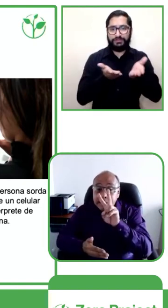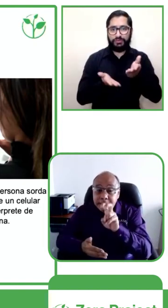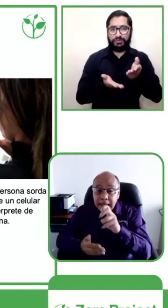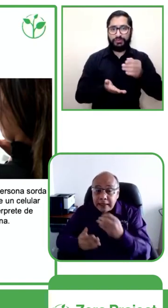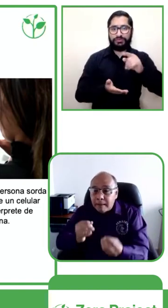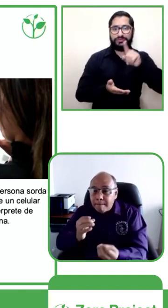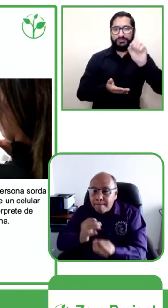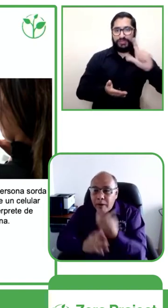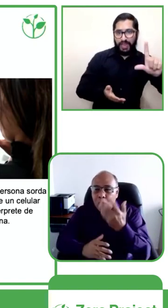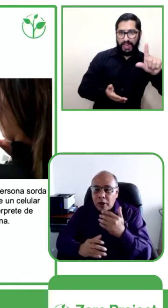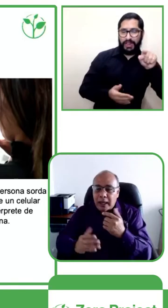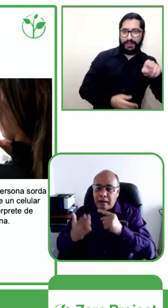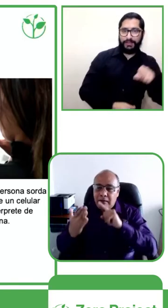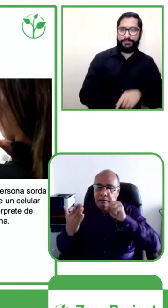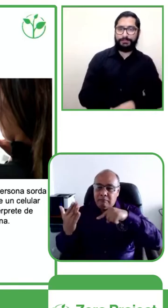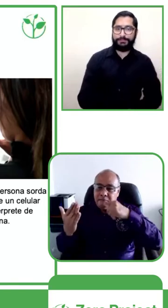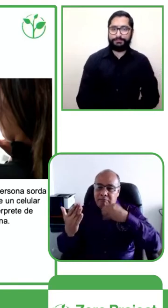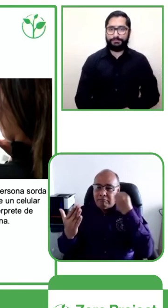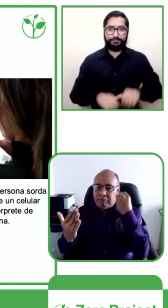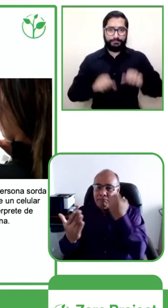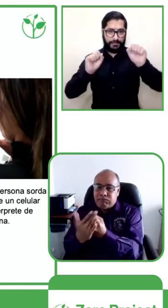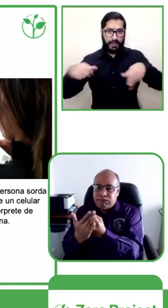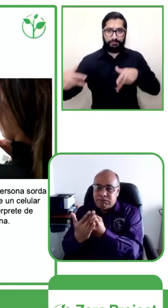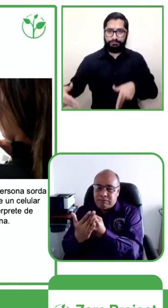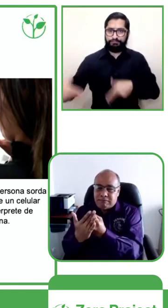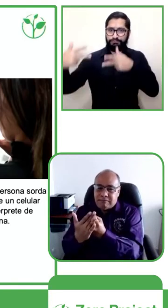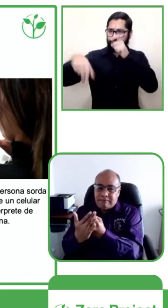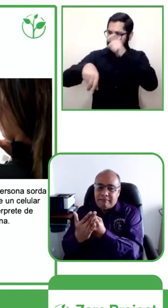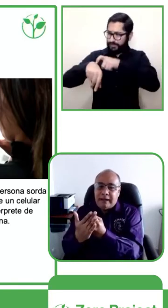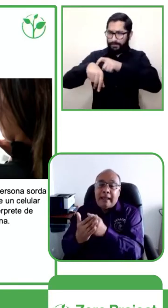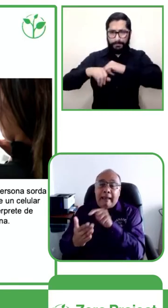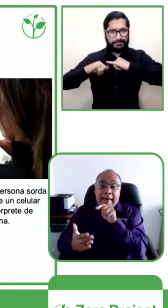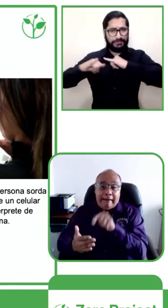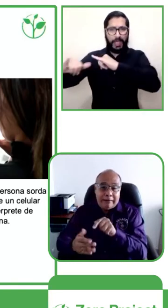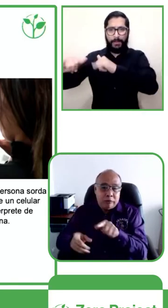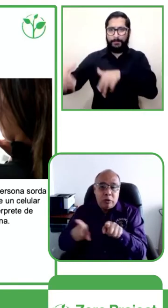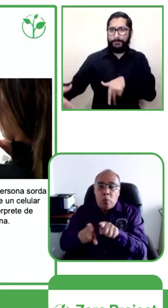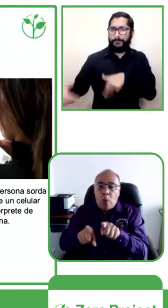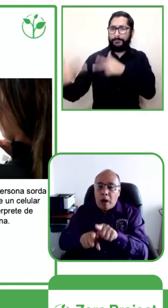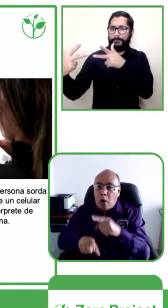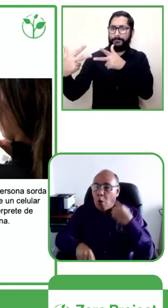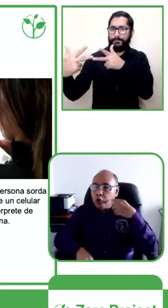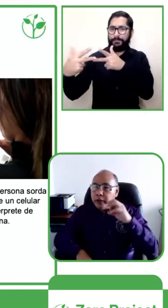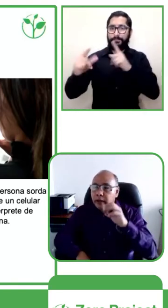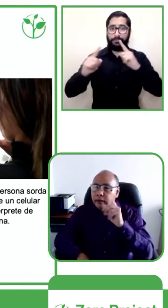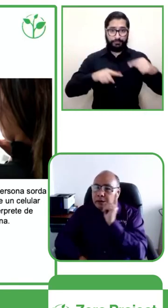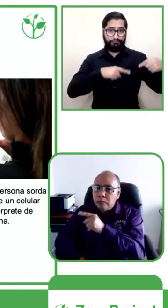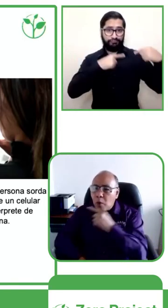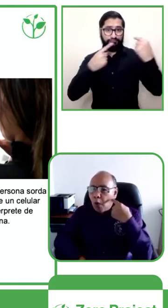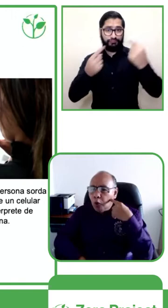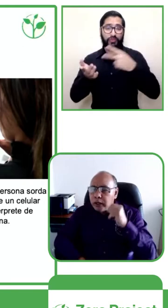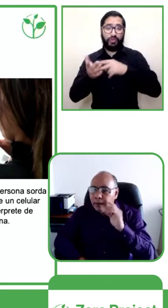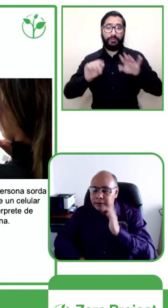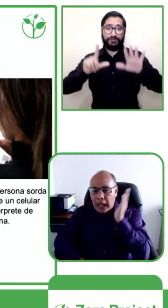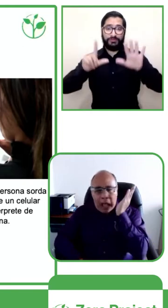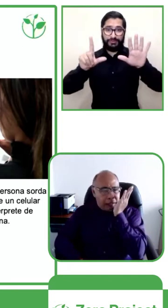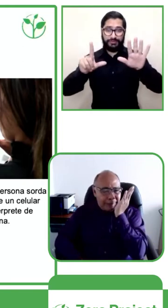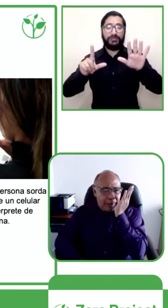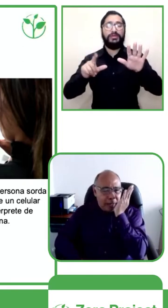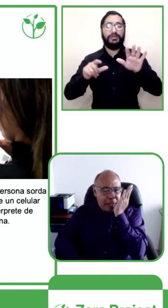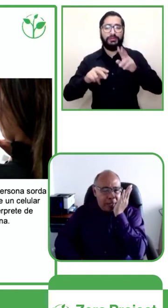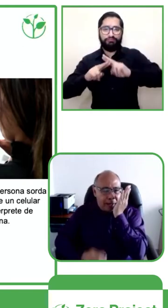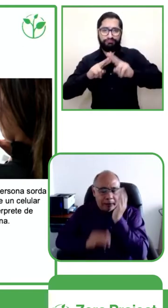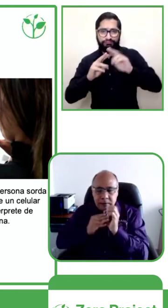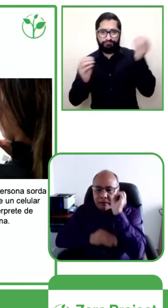in 2014, the visual interpretation service CL was created. In 2017, the video